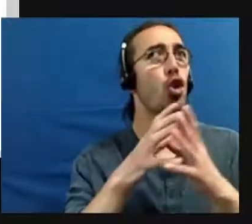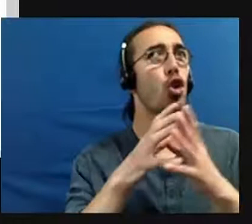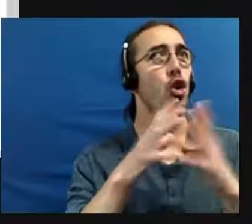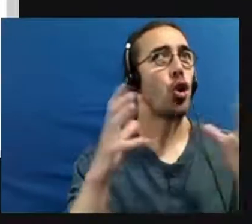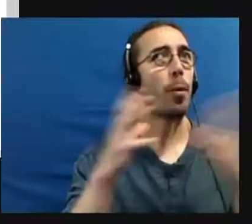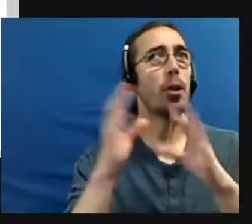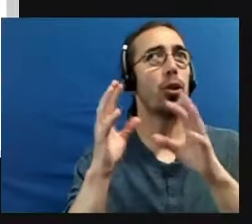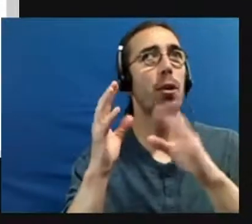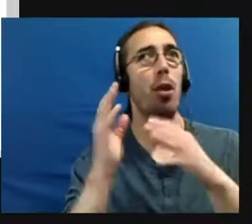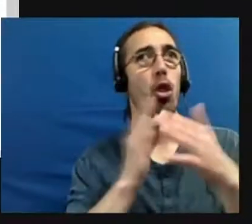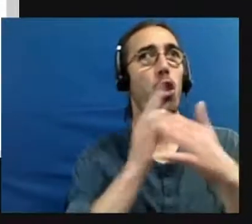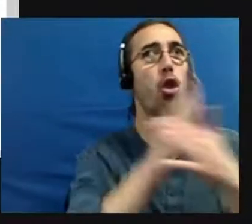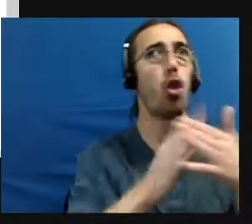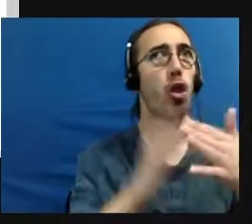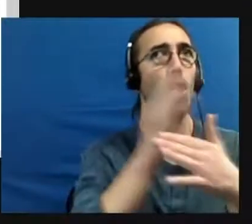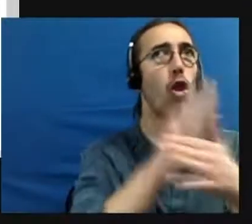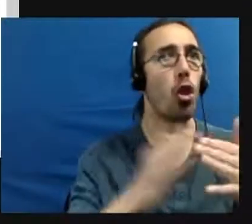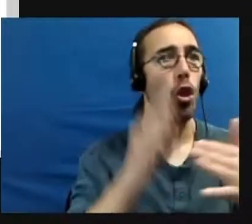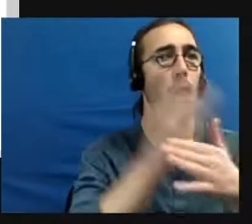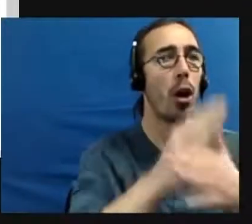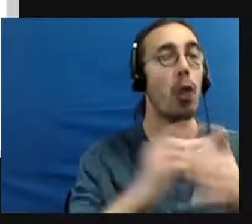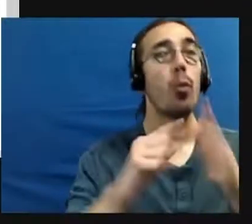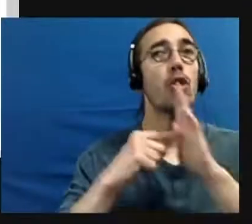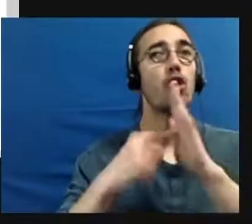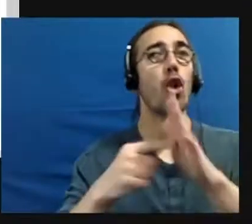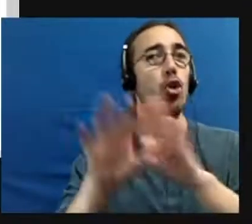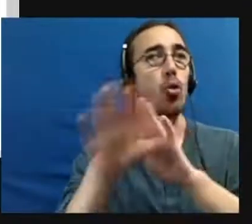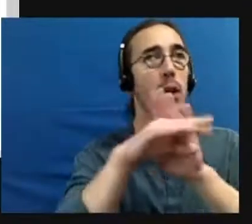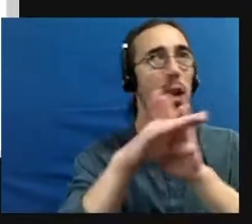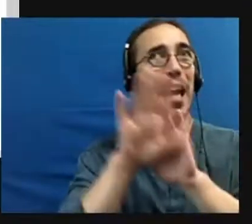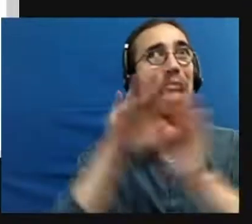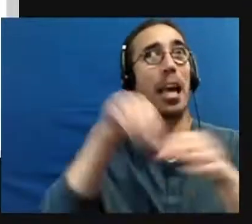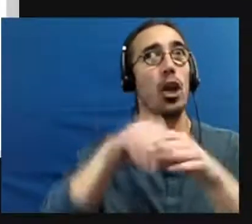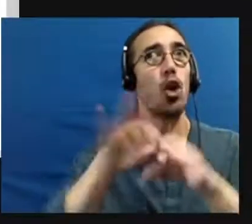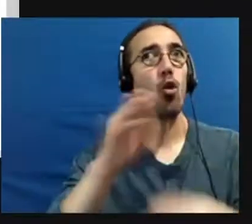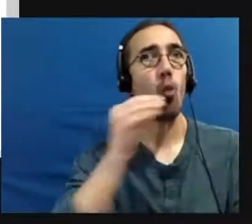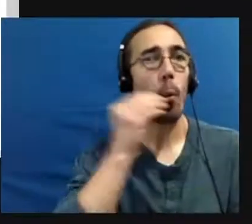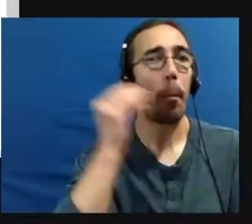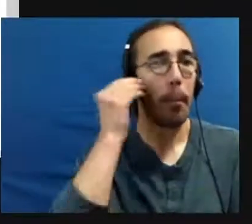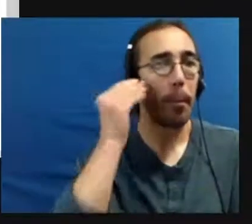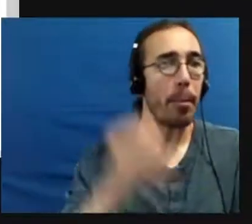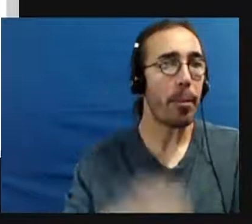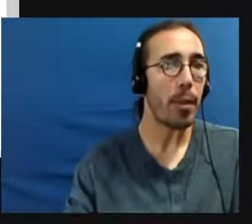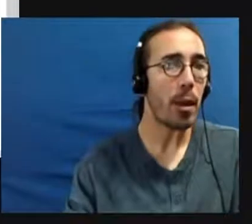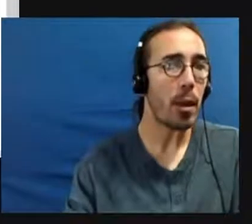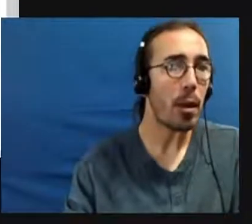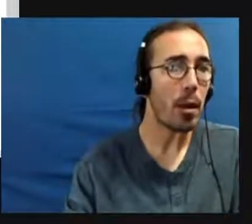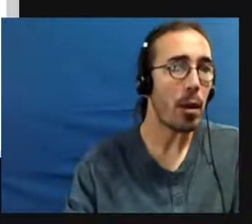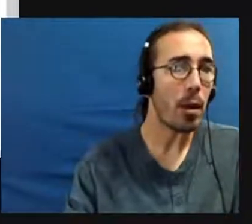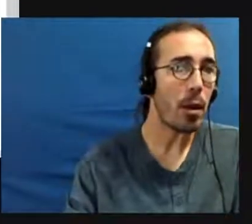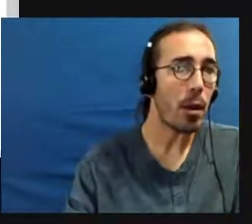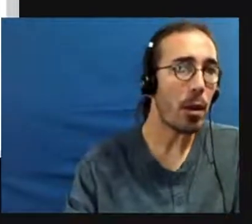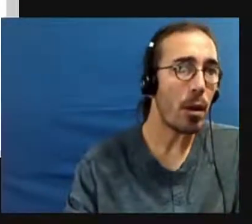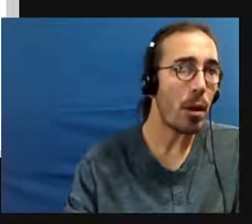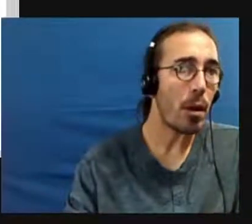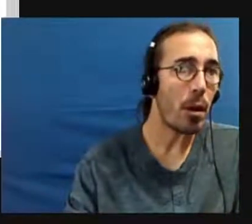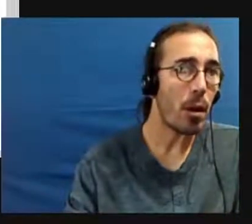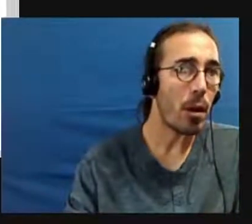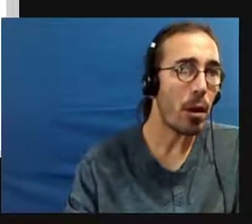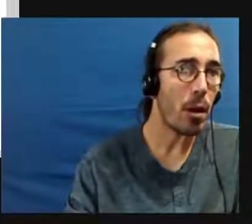distraction. So we decided to record Madison in her home. That's a camera. Very This is a